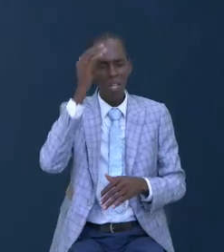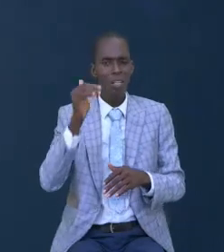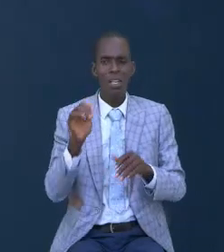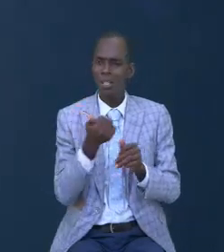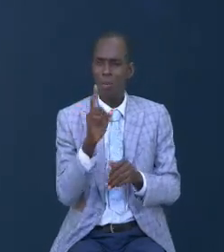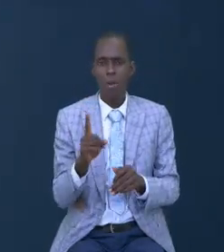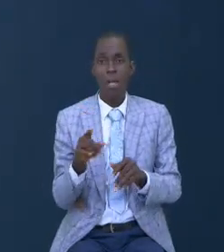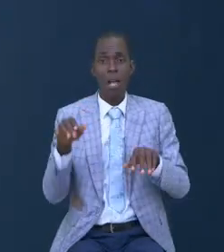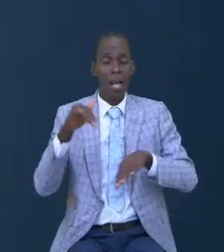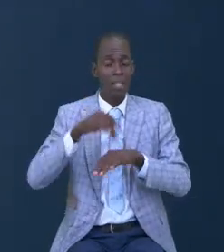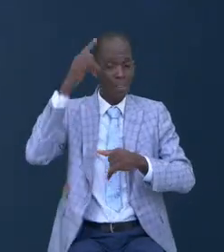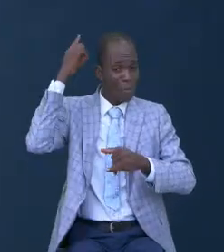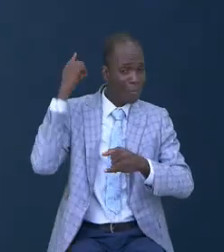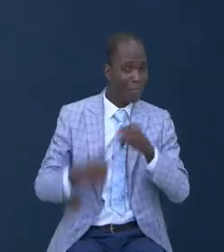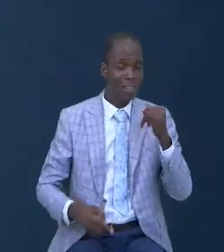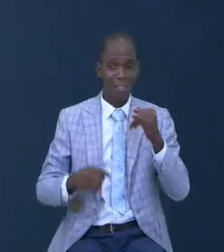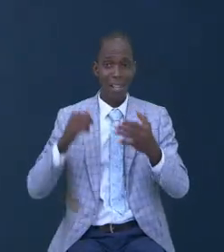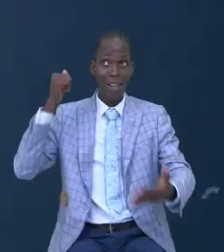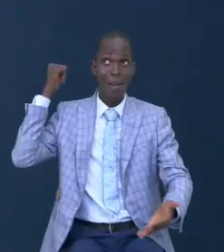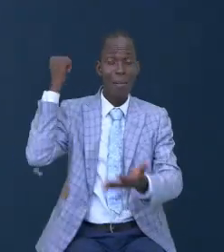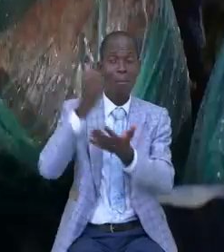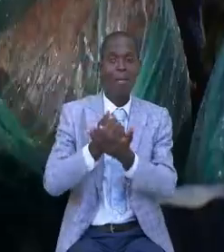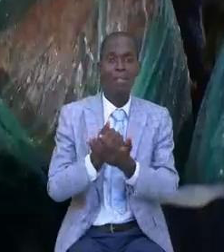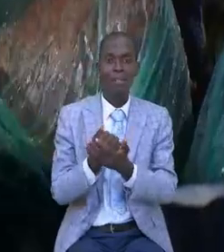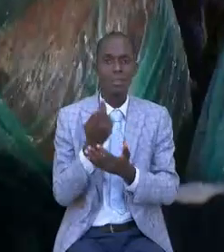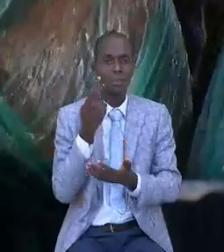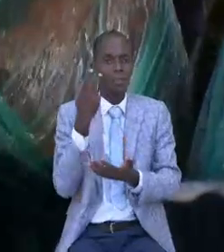amen, lo and behold, she's free.